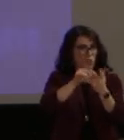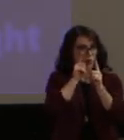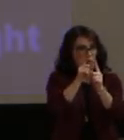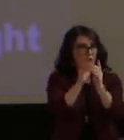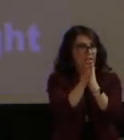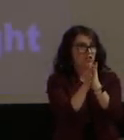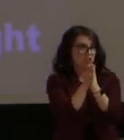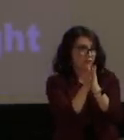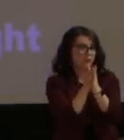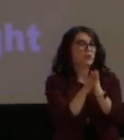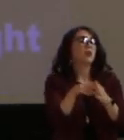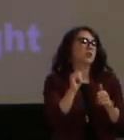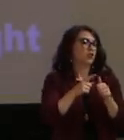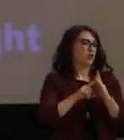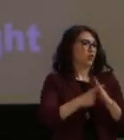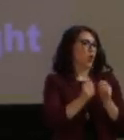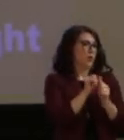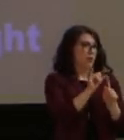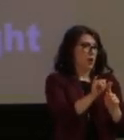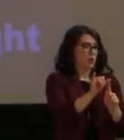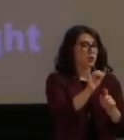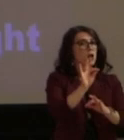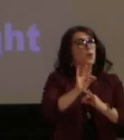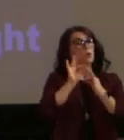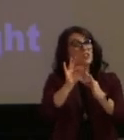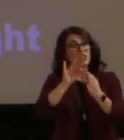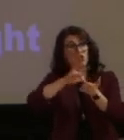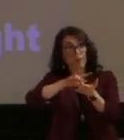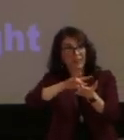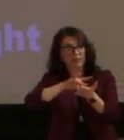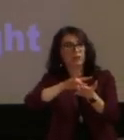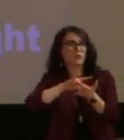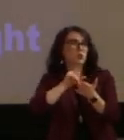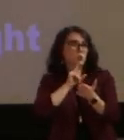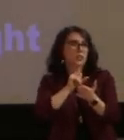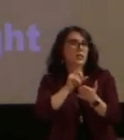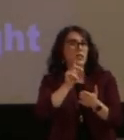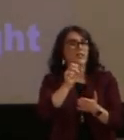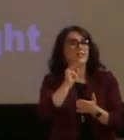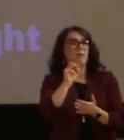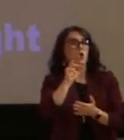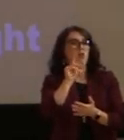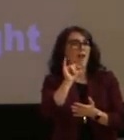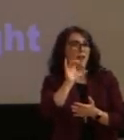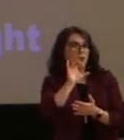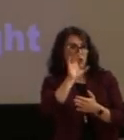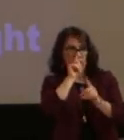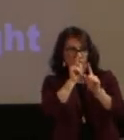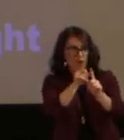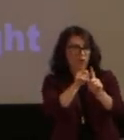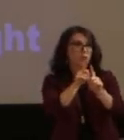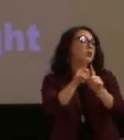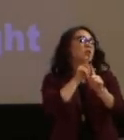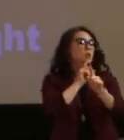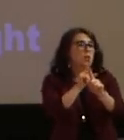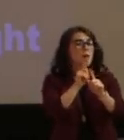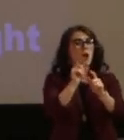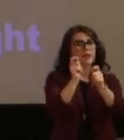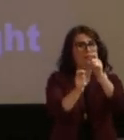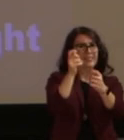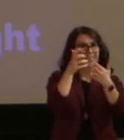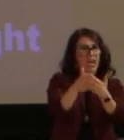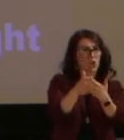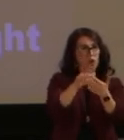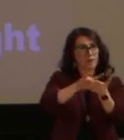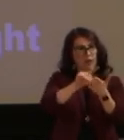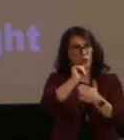let's start there. Precision medicine at its core is a democratic endeavor. It's about tailoring medical treatment to the needs of an